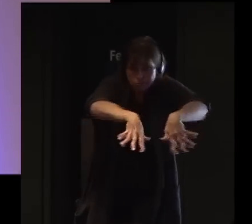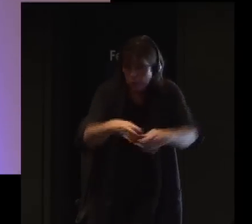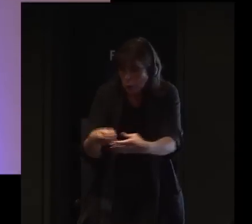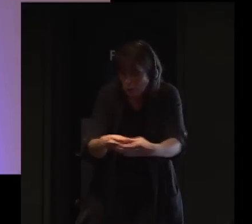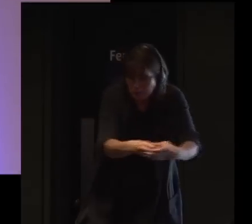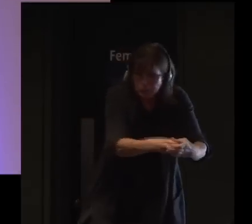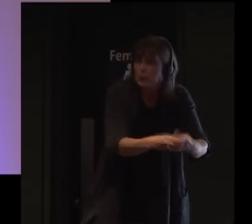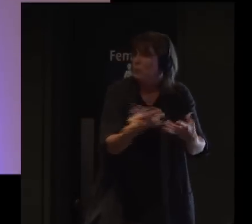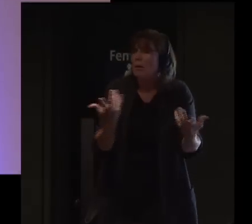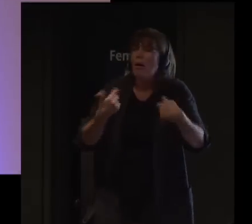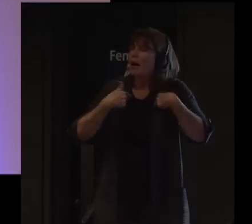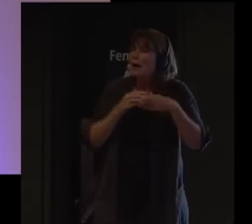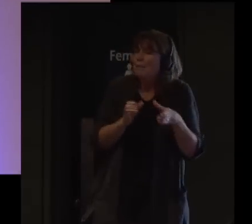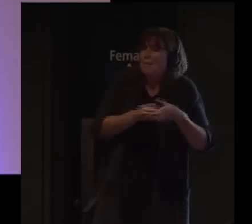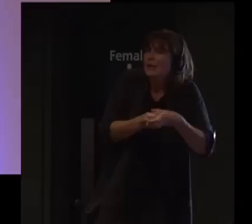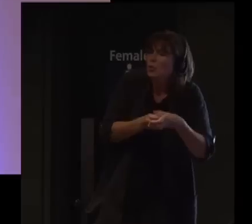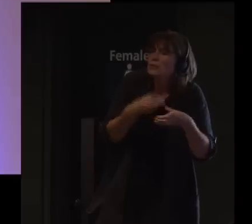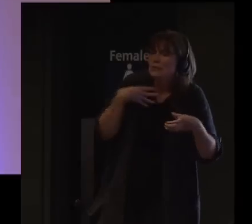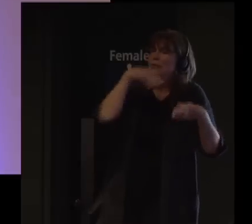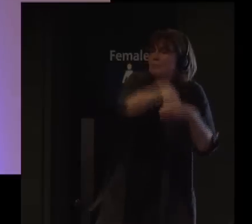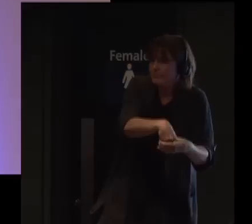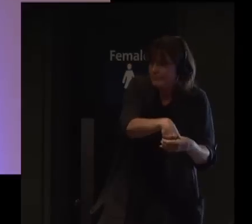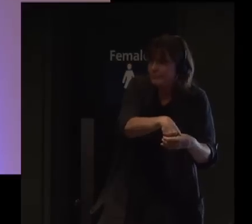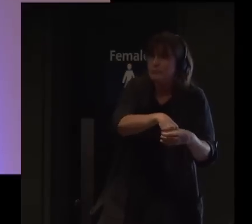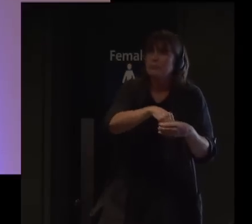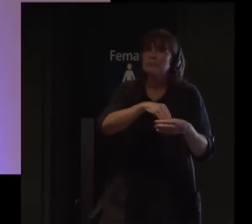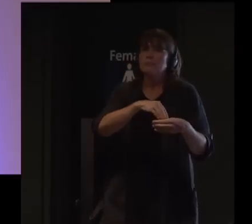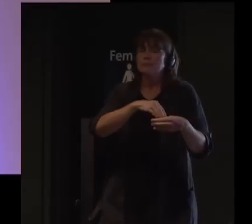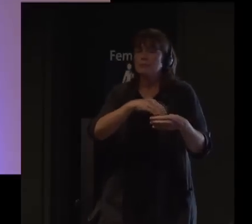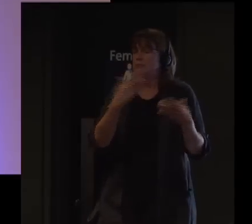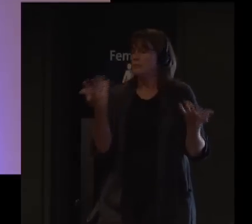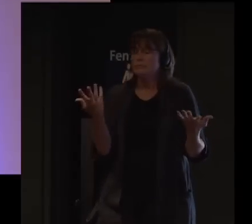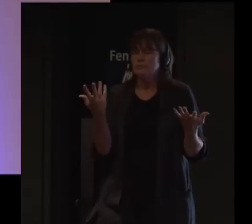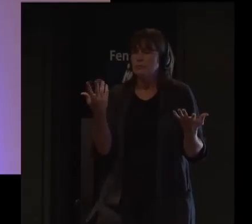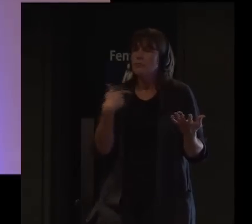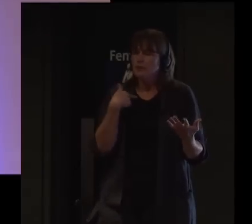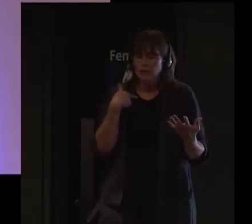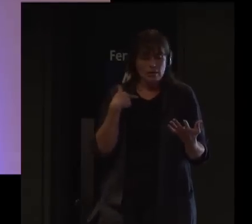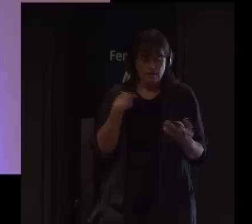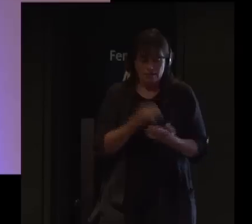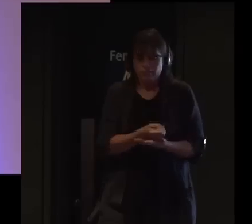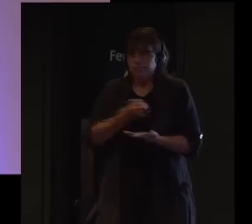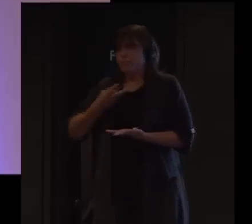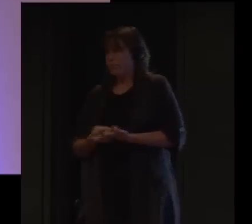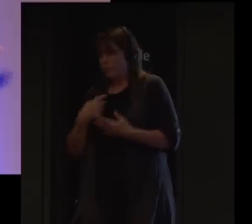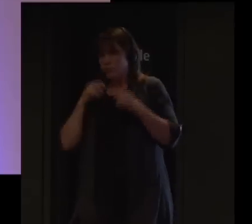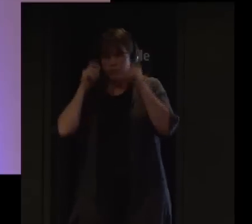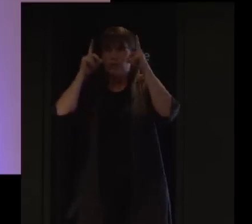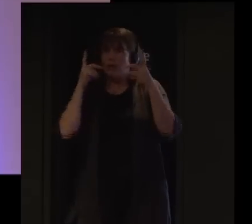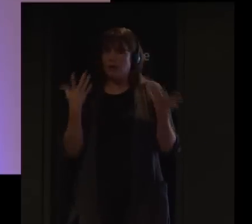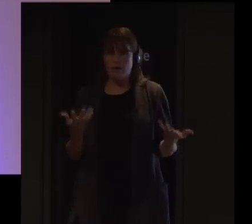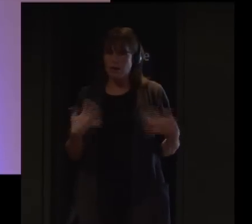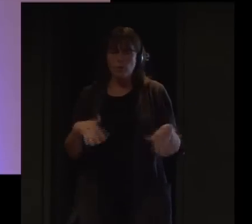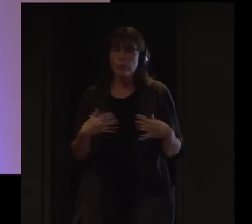to a minority, whatever the minority is. And it always struck me because even